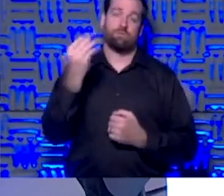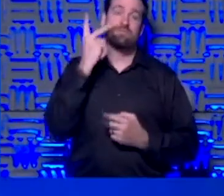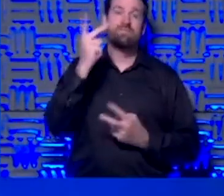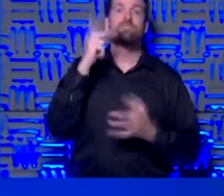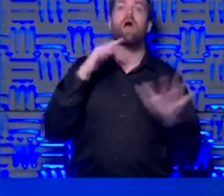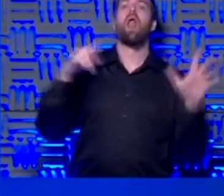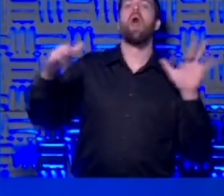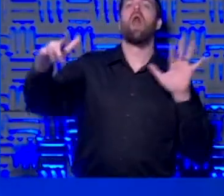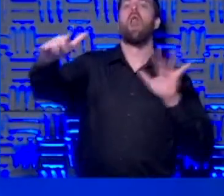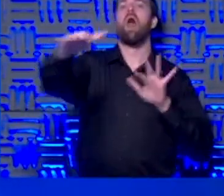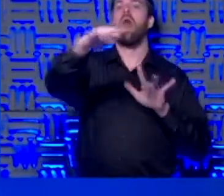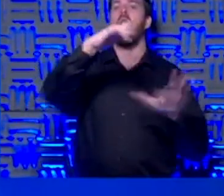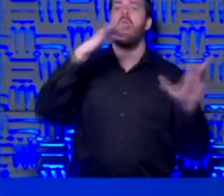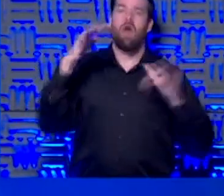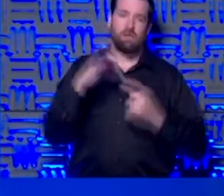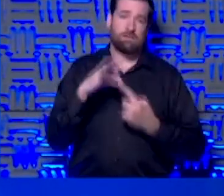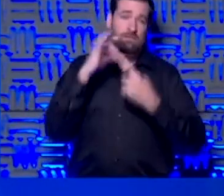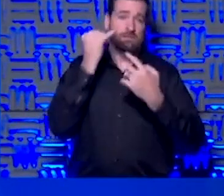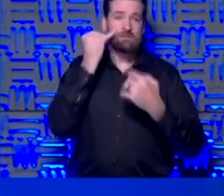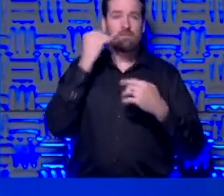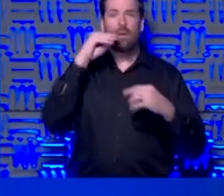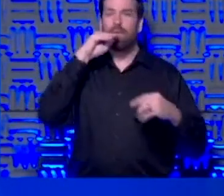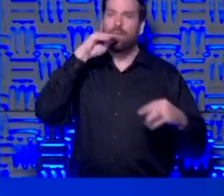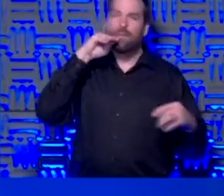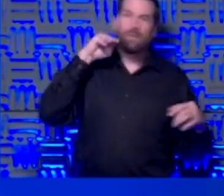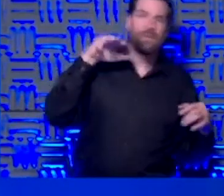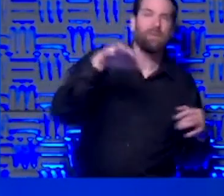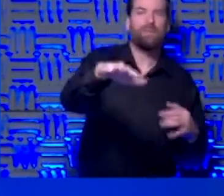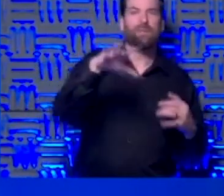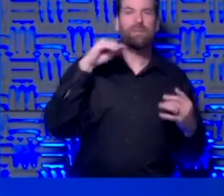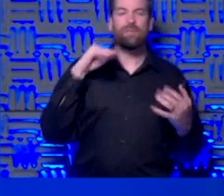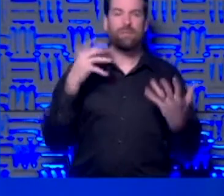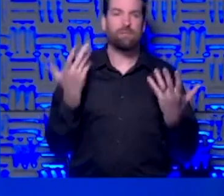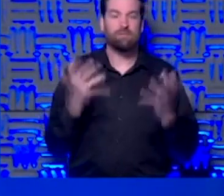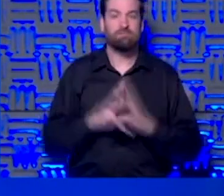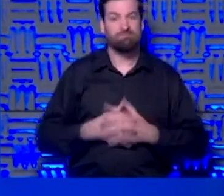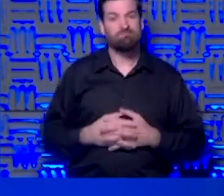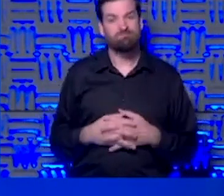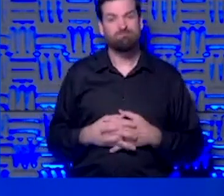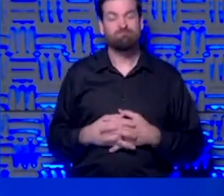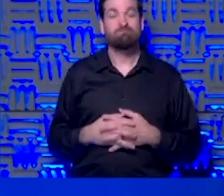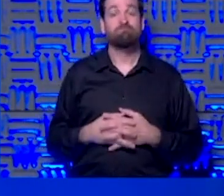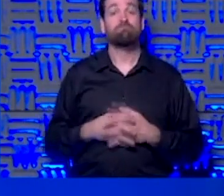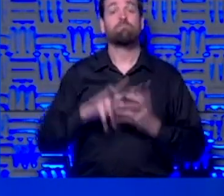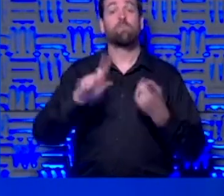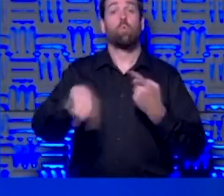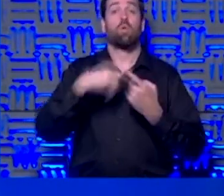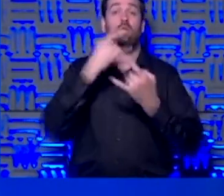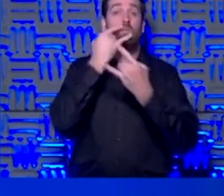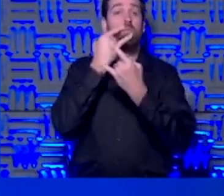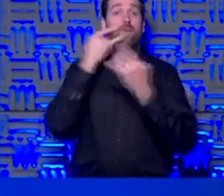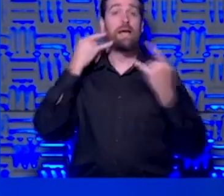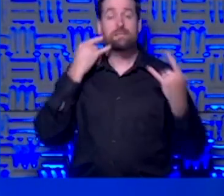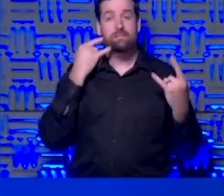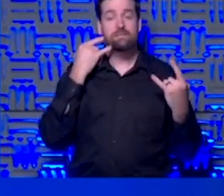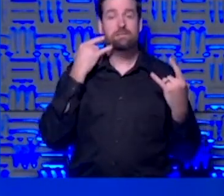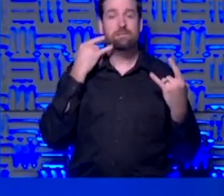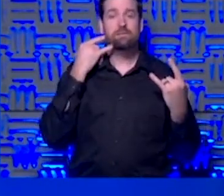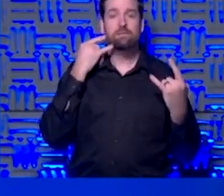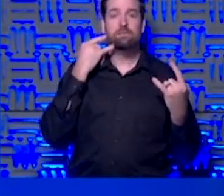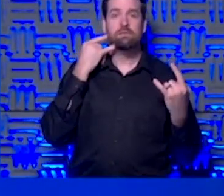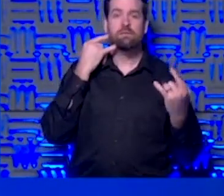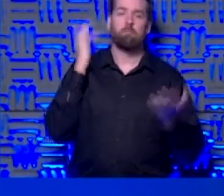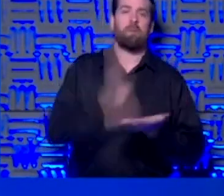it goes, Yeah. especially if you want to try and blow it out across toward each other. But when you put a mask on, it came to an